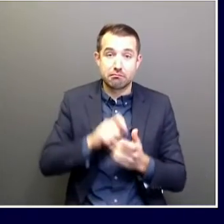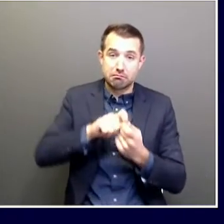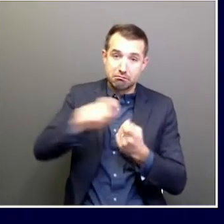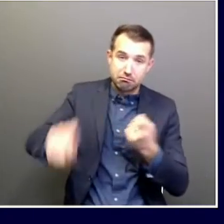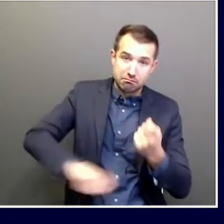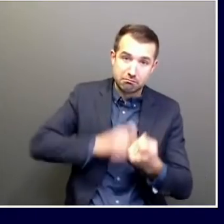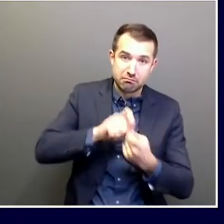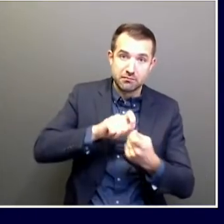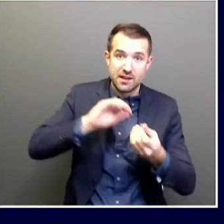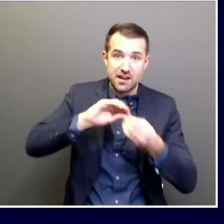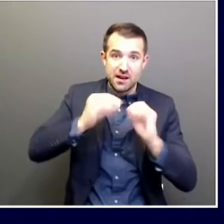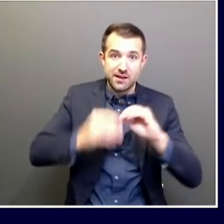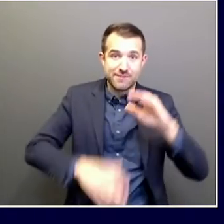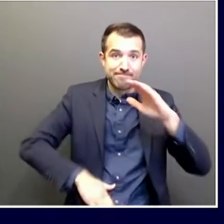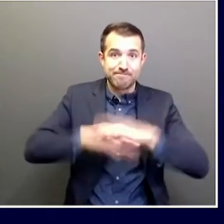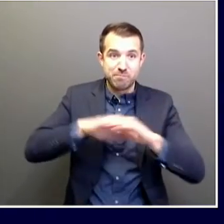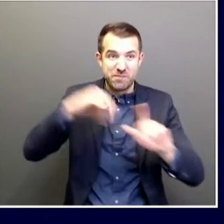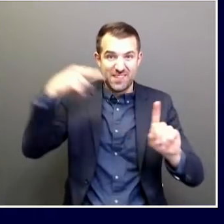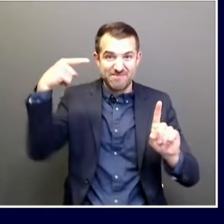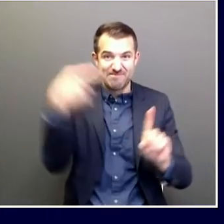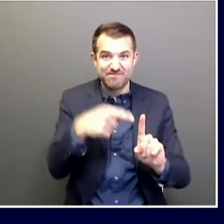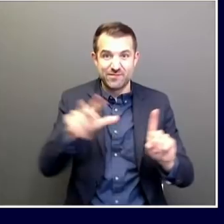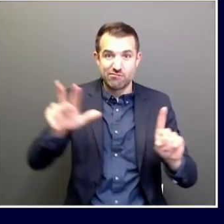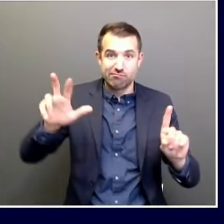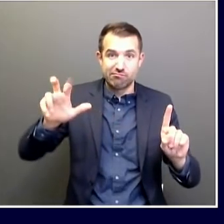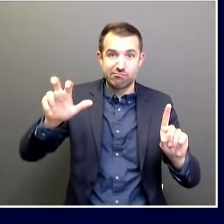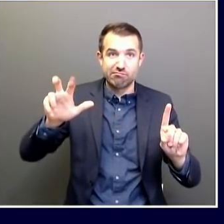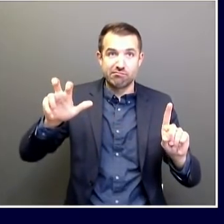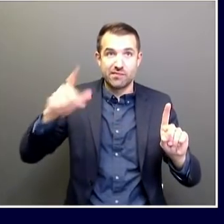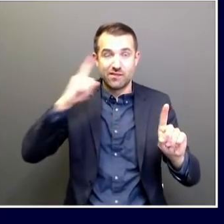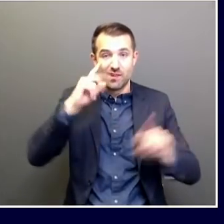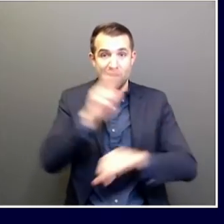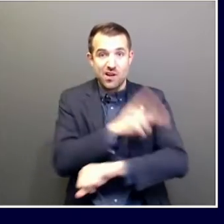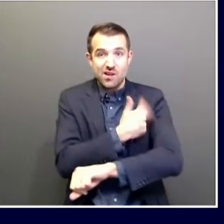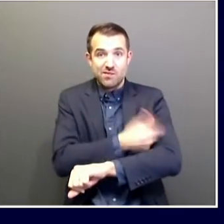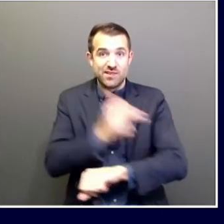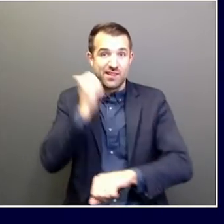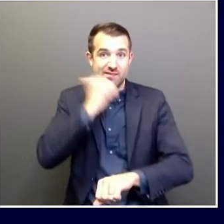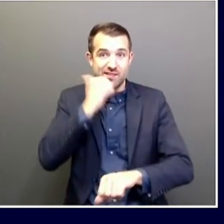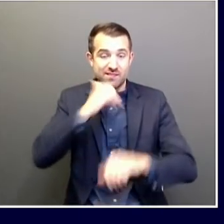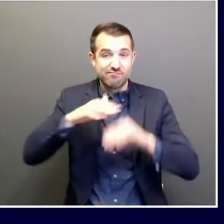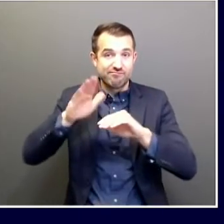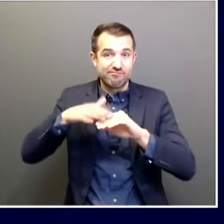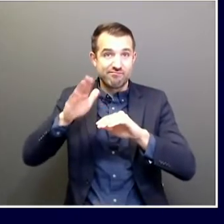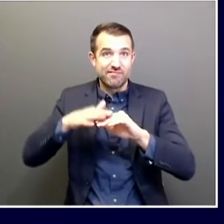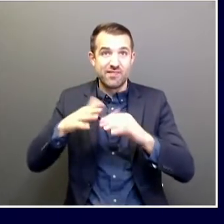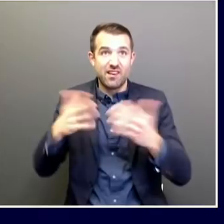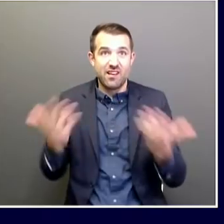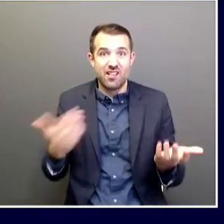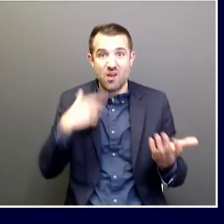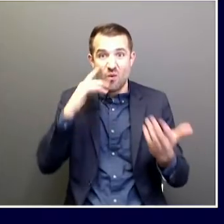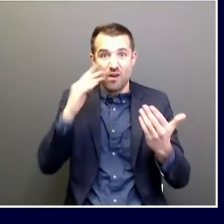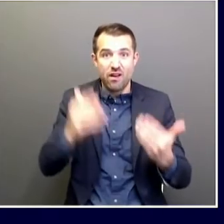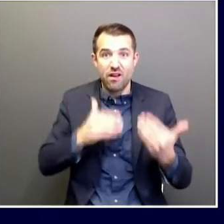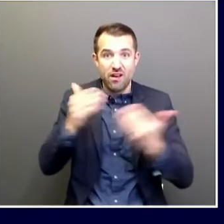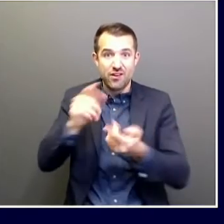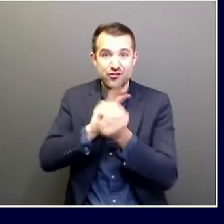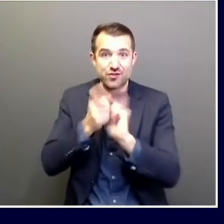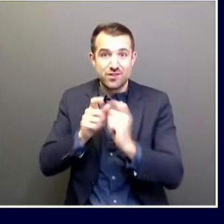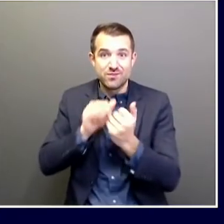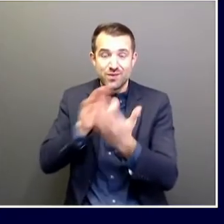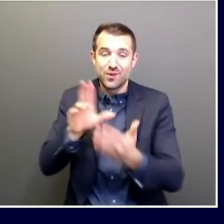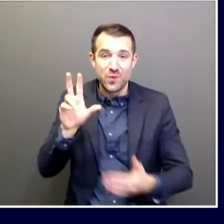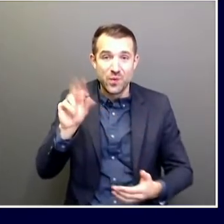have vaccines that are available, as well as additional therapies that are out there, it's not as if we hit a